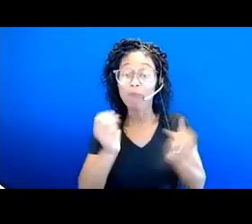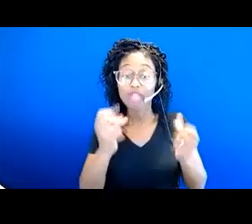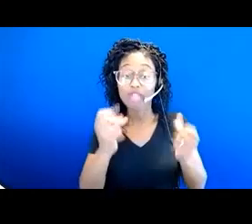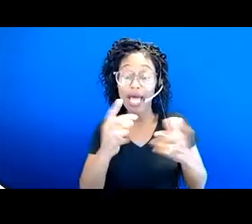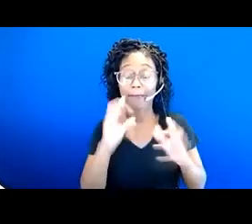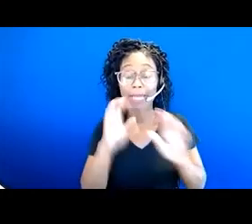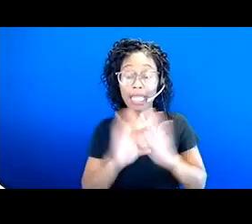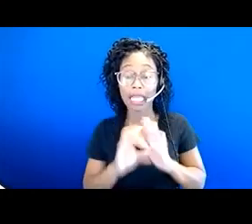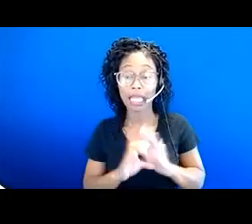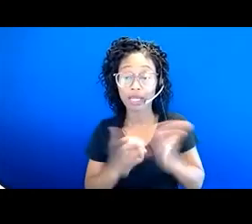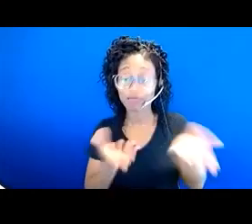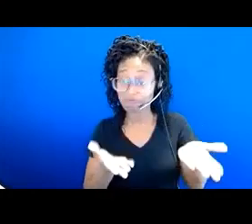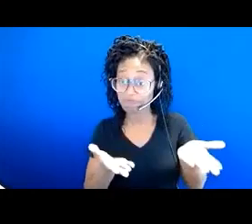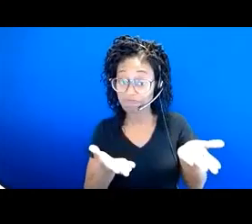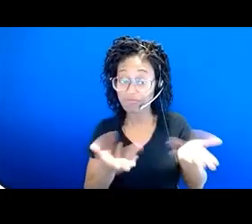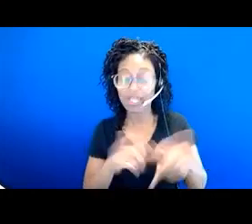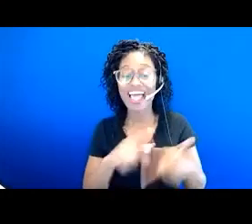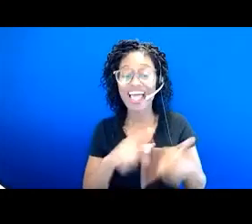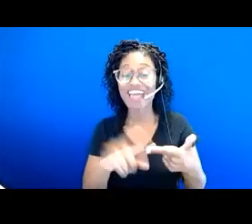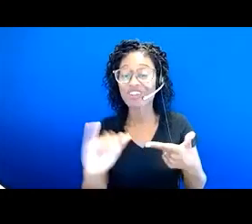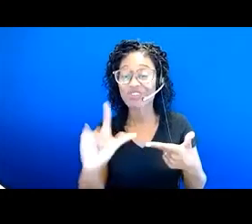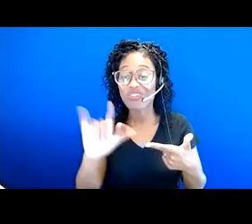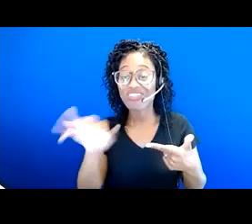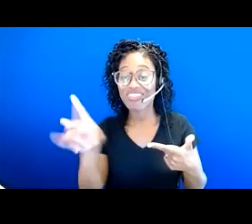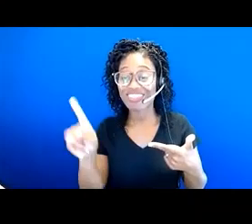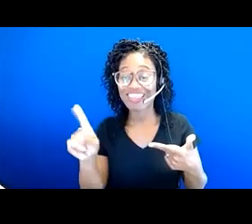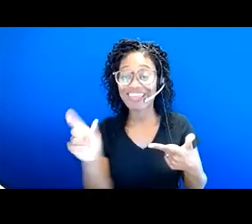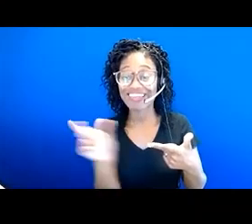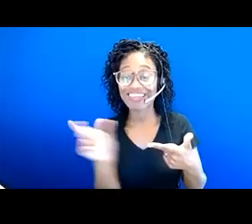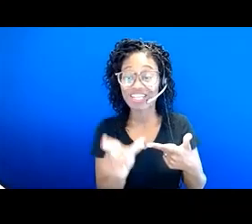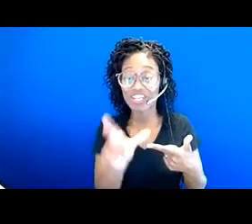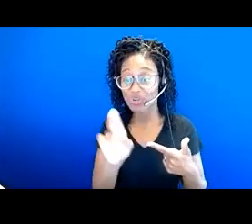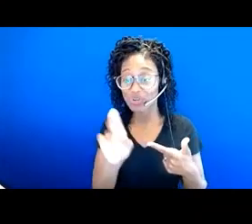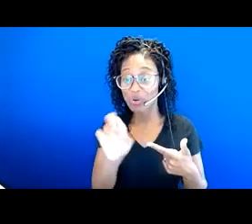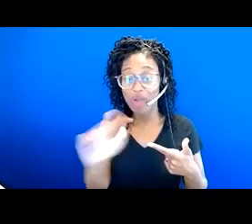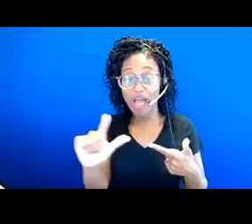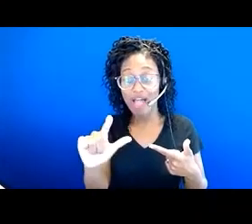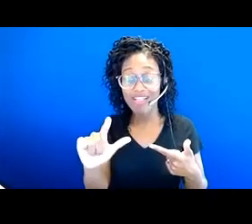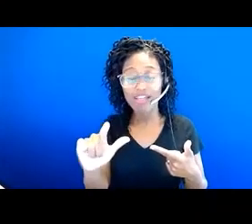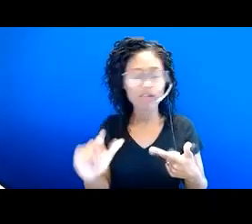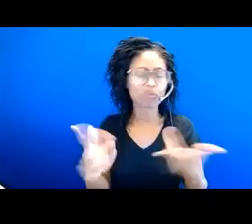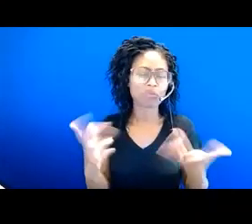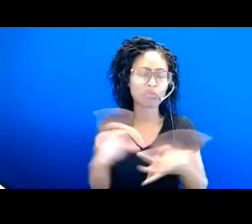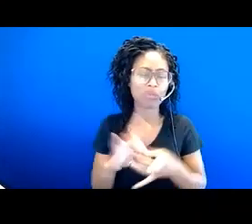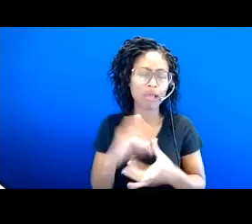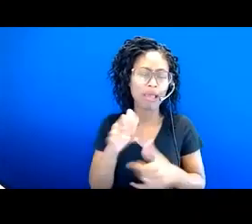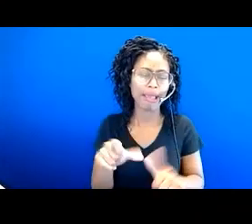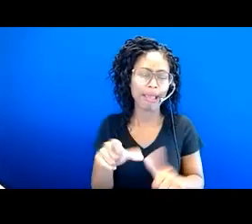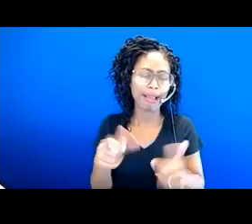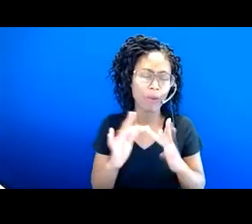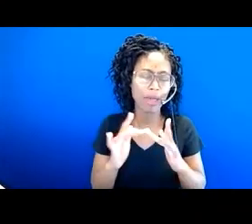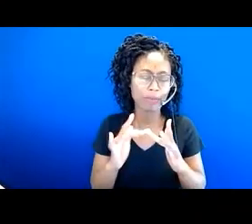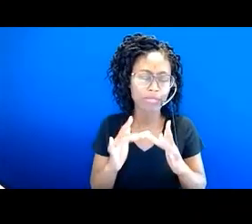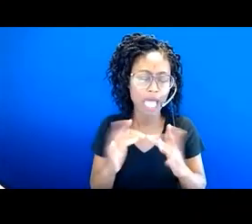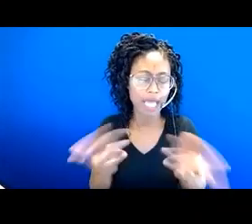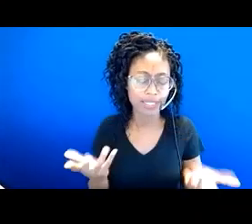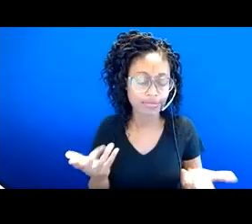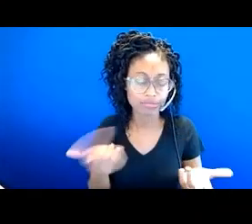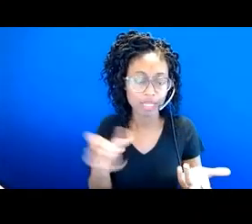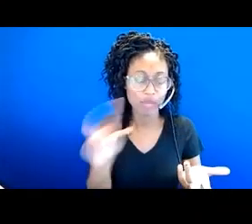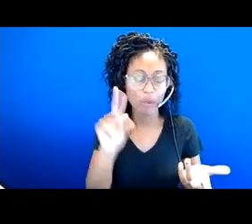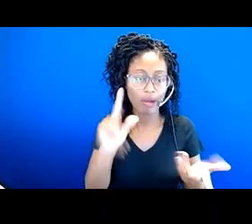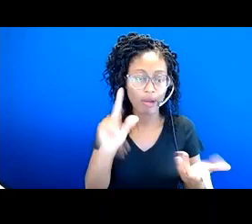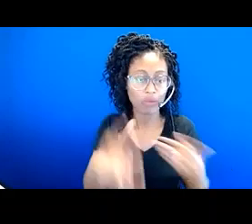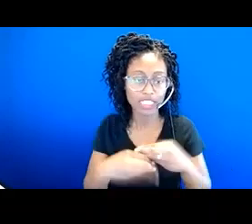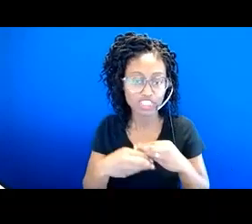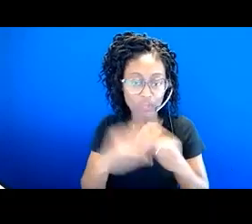that you can do with an interactive presentation. Link to any website anywhere that has any additional information that